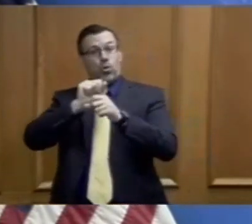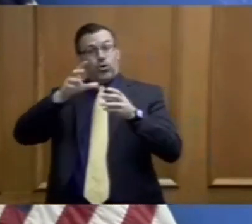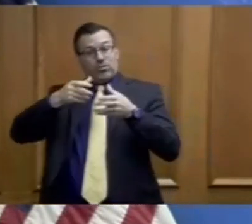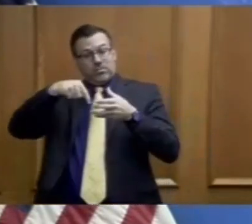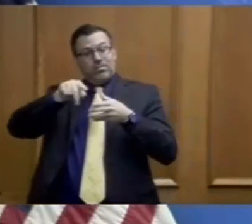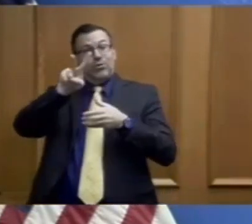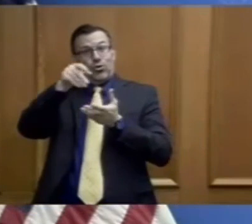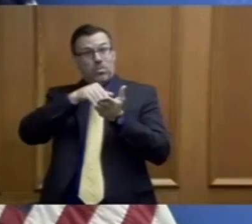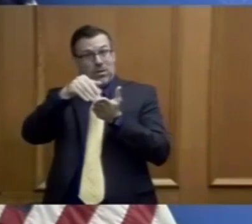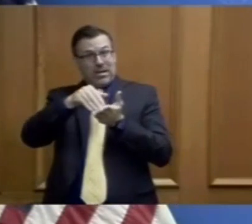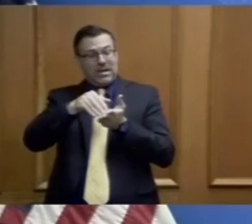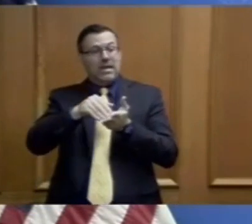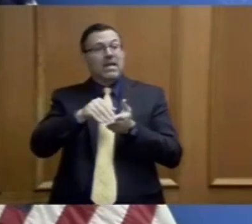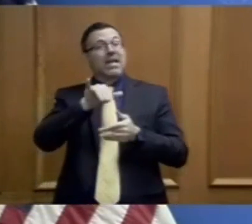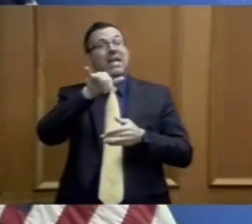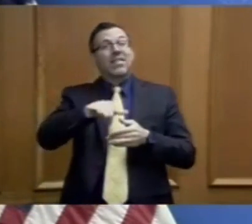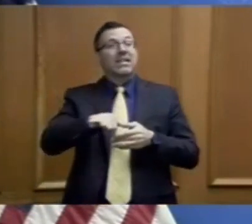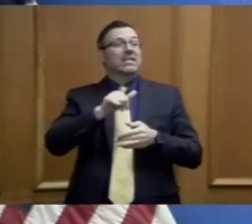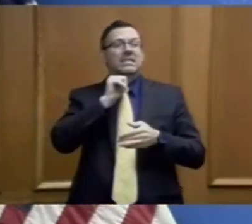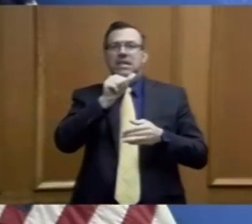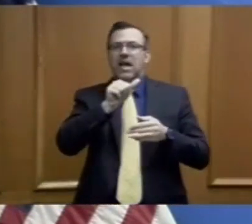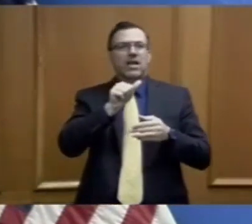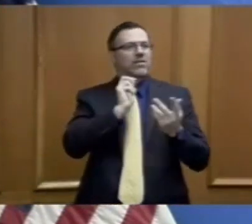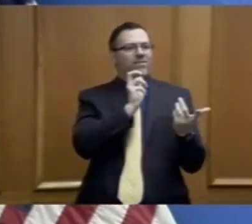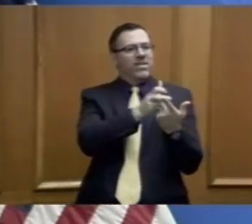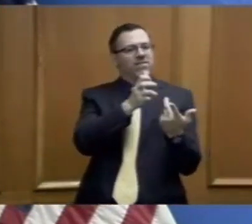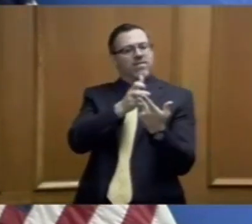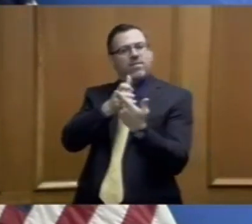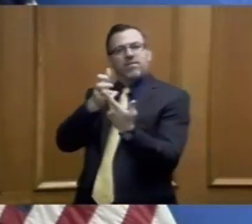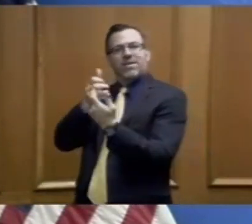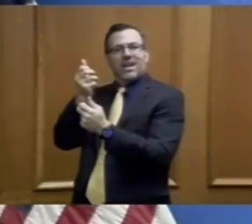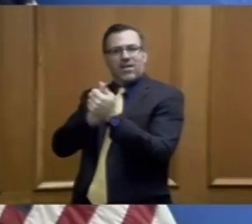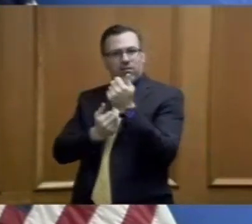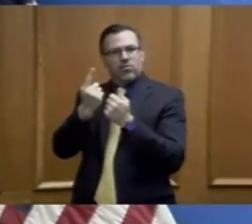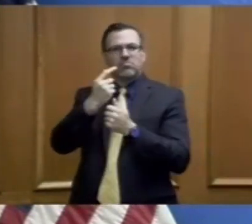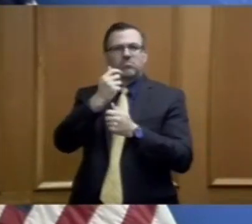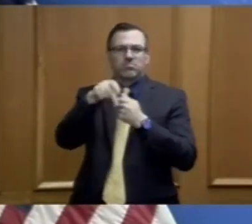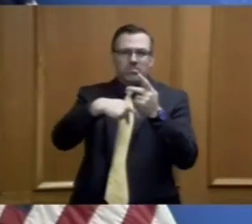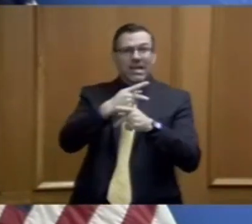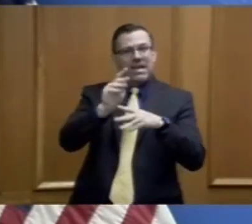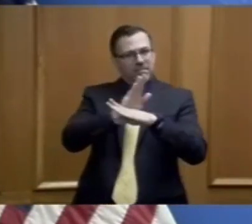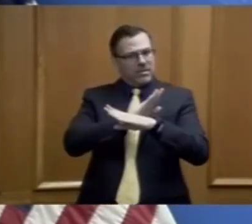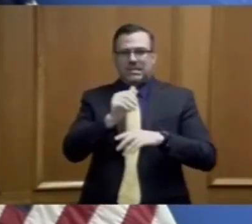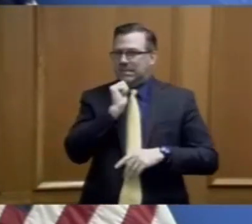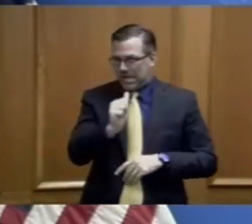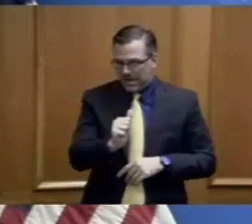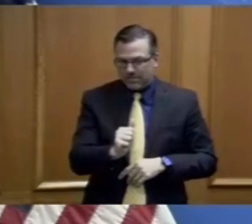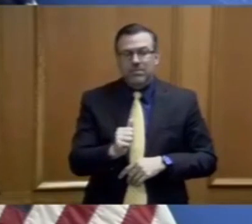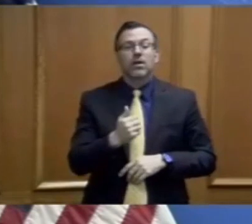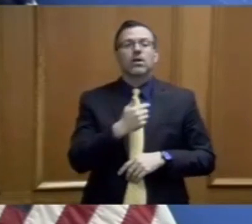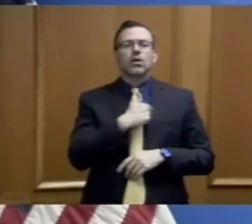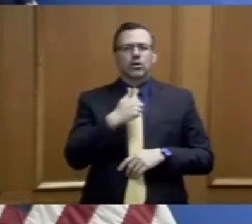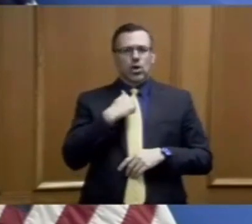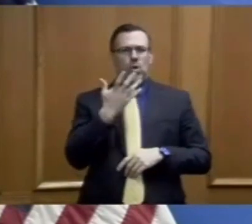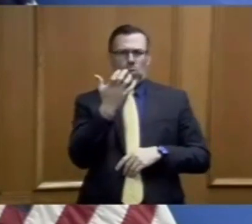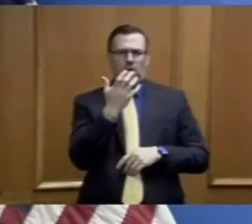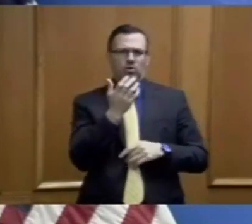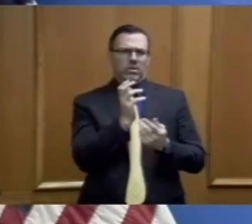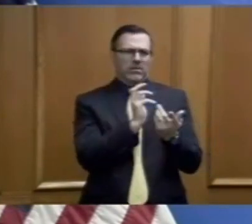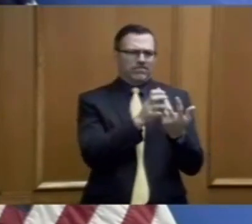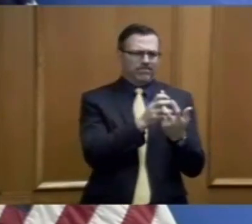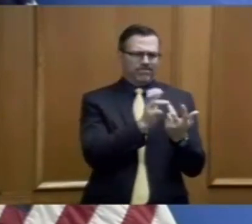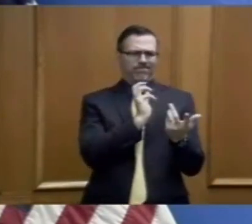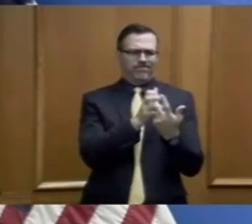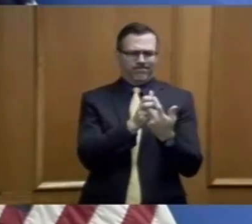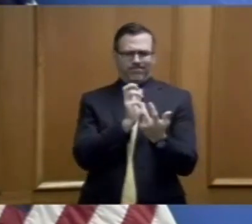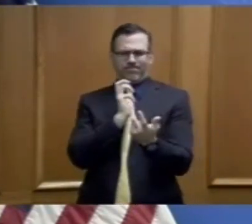not a one-size-fits-all approach, so we'll create guidance according to need. And we want to be clear, as the governor